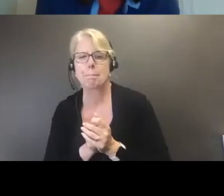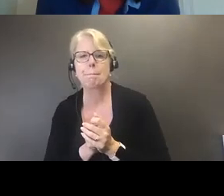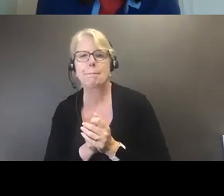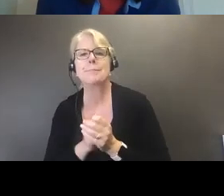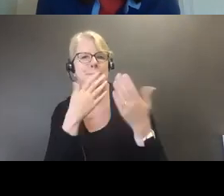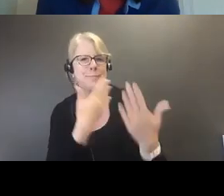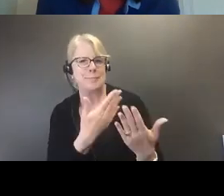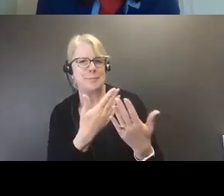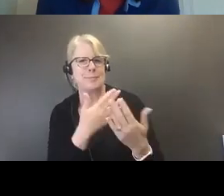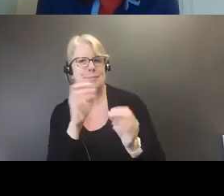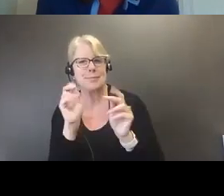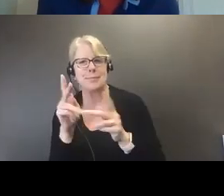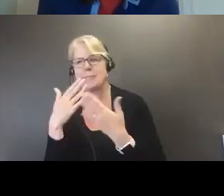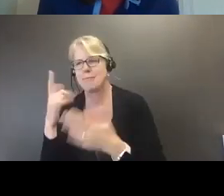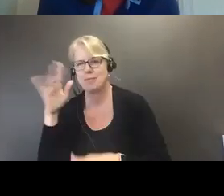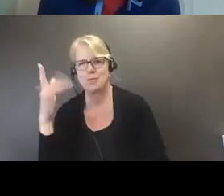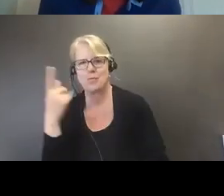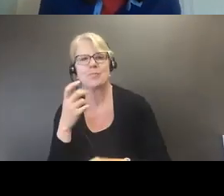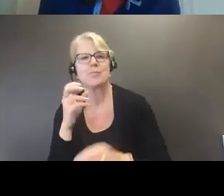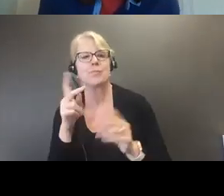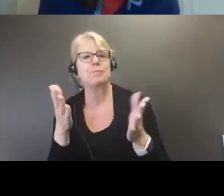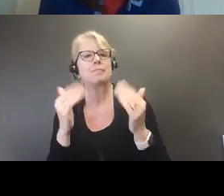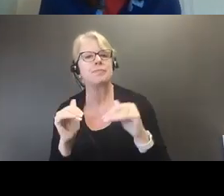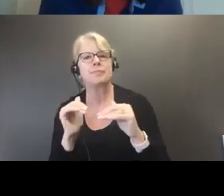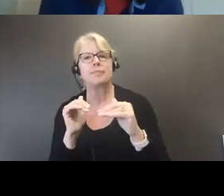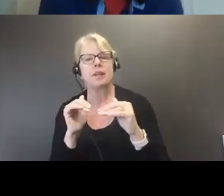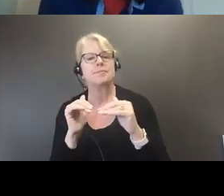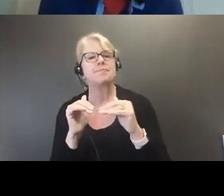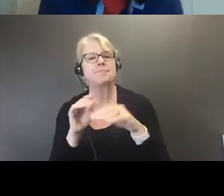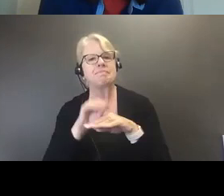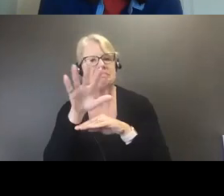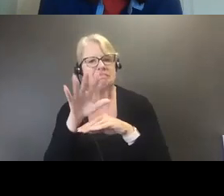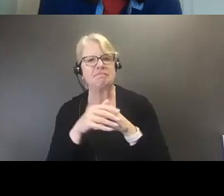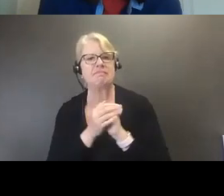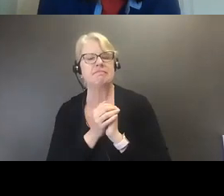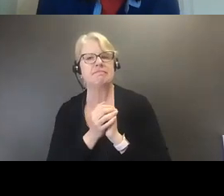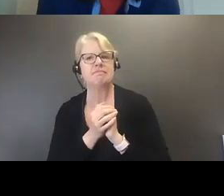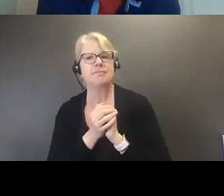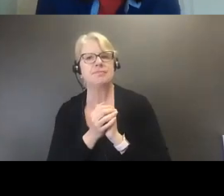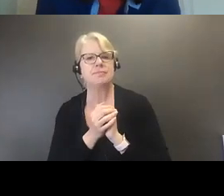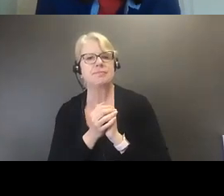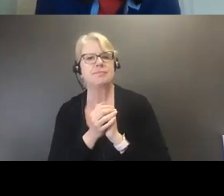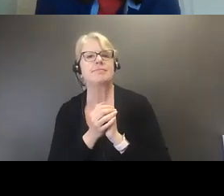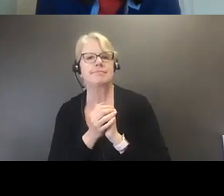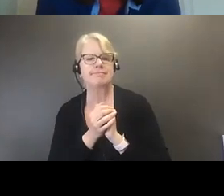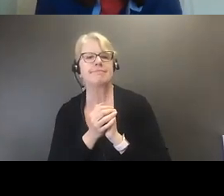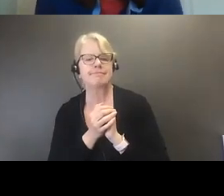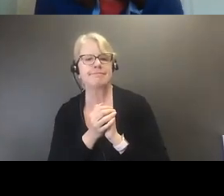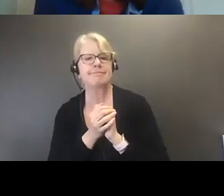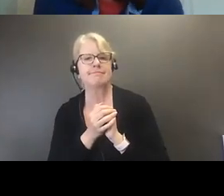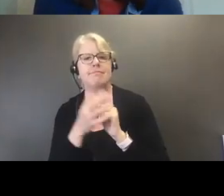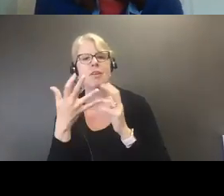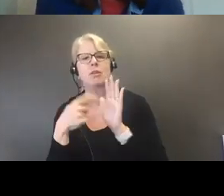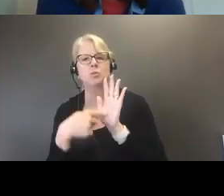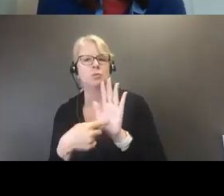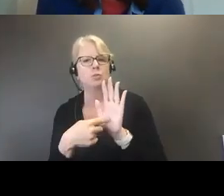Thank you. Thank you for that. So I'm just going to move on to the next slide. So as I mentioned, I just wanted to show you, just to